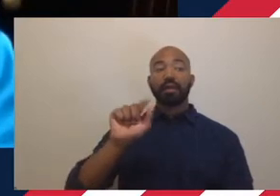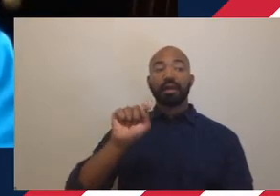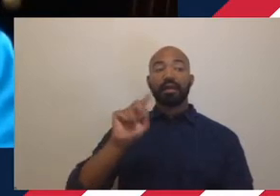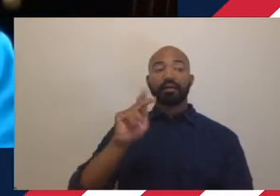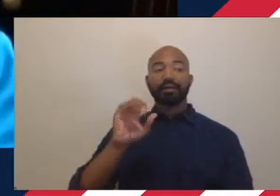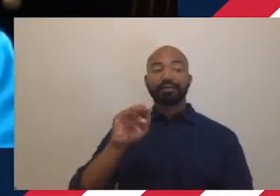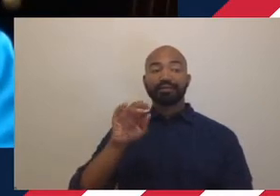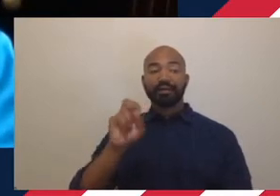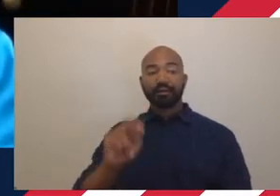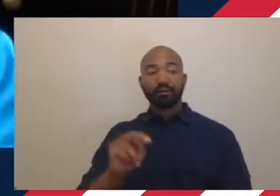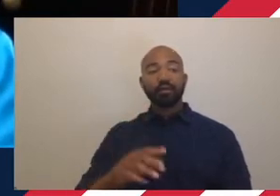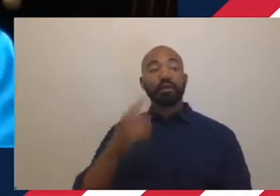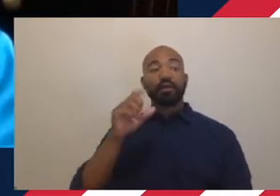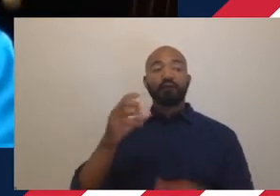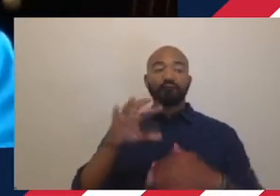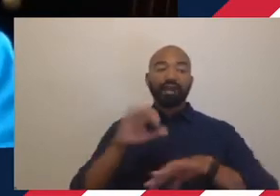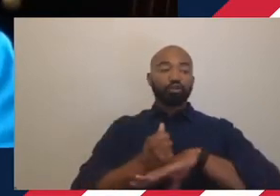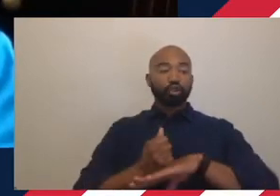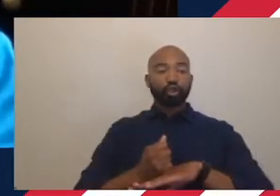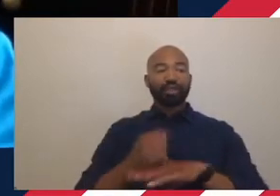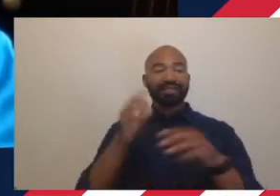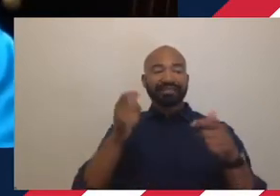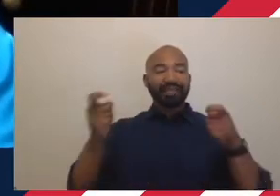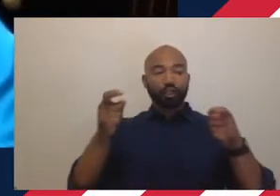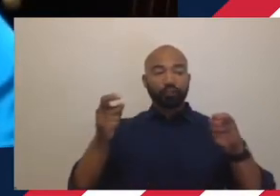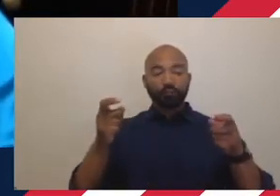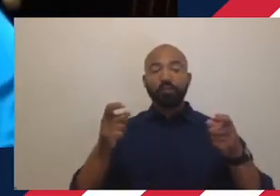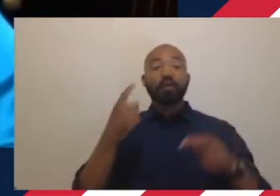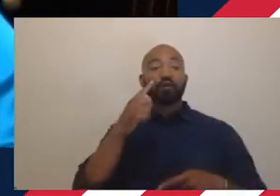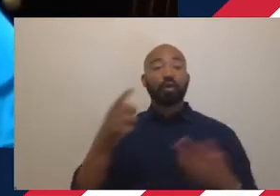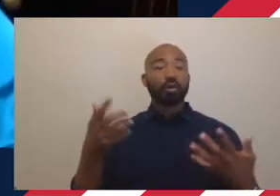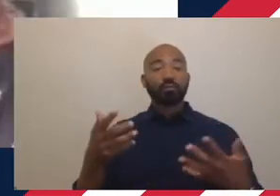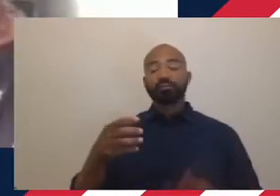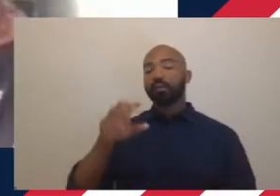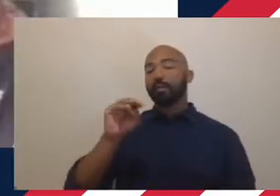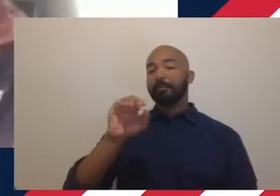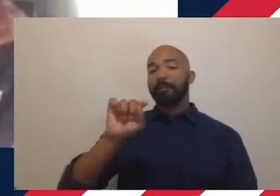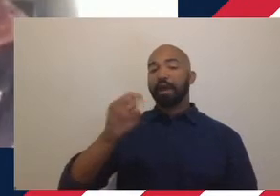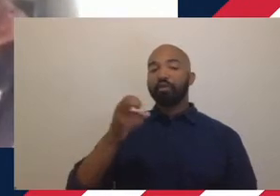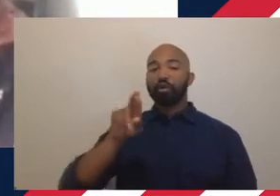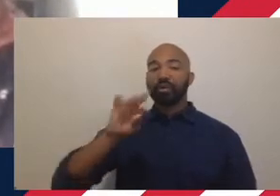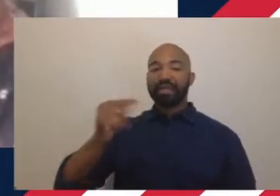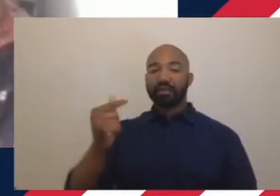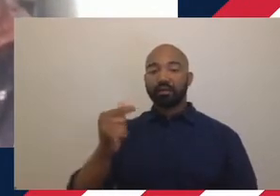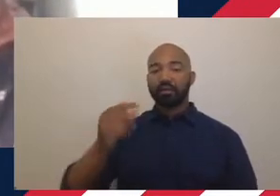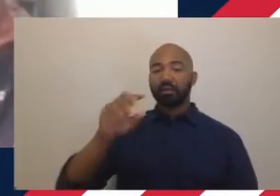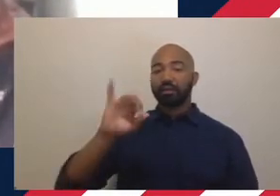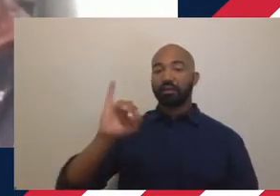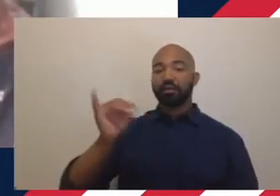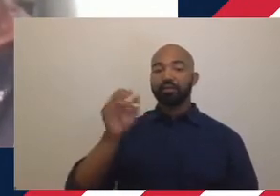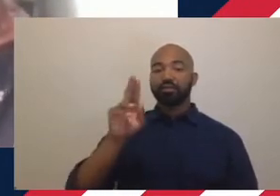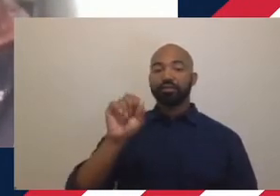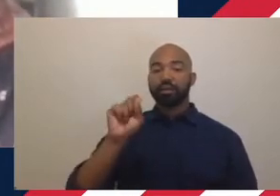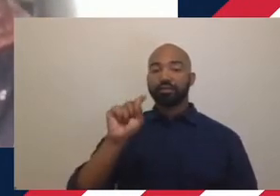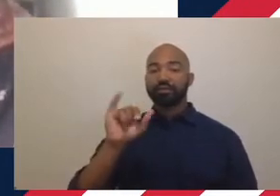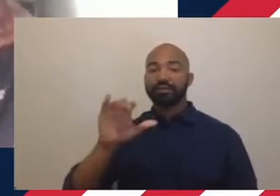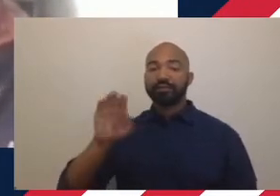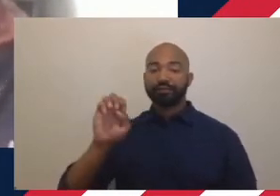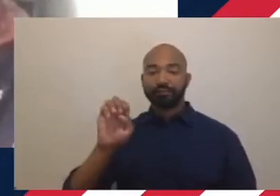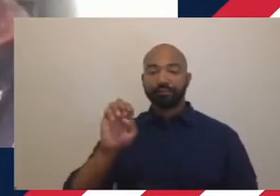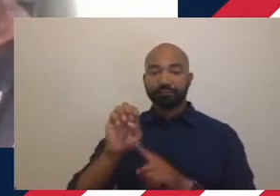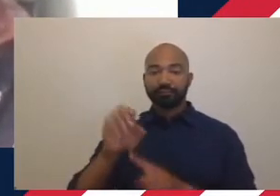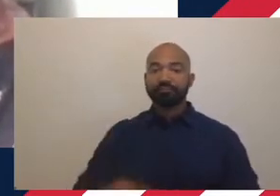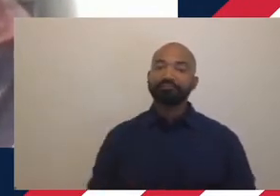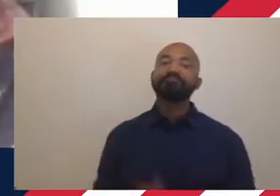and executive director of Mothering Justice. Hello, everyone. Thank you so much. My name is